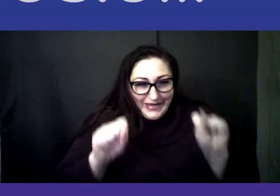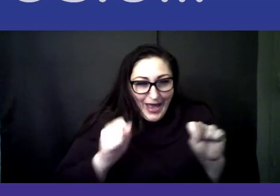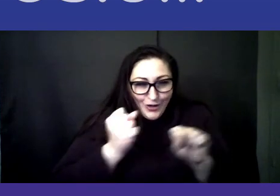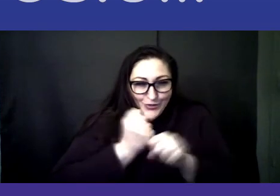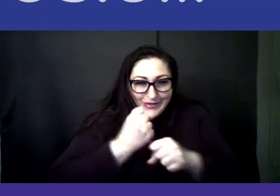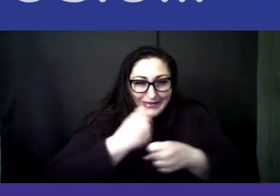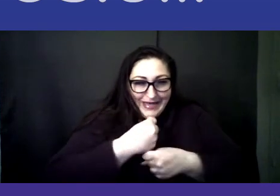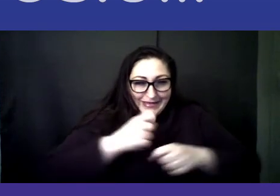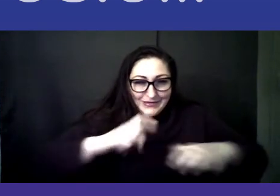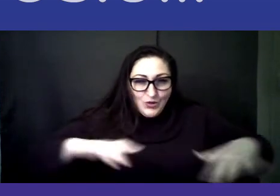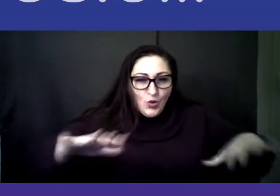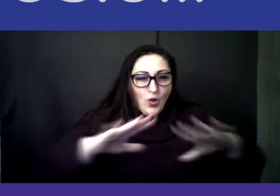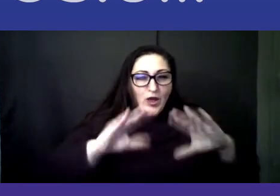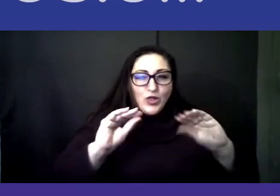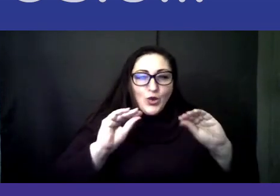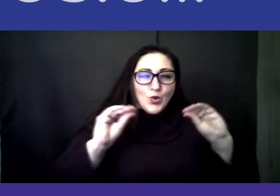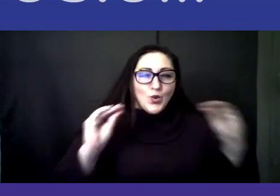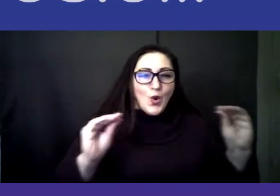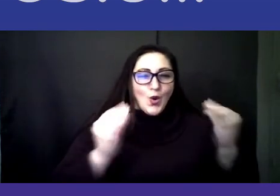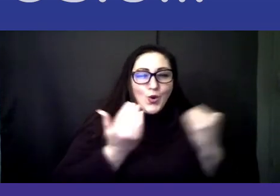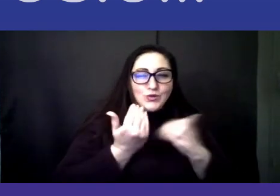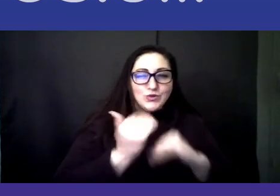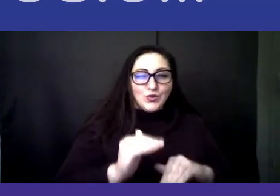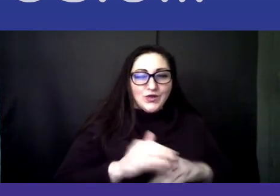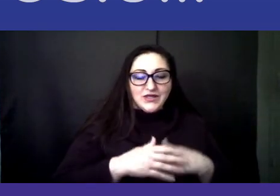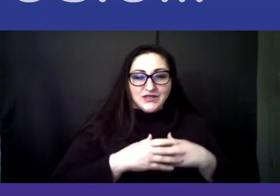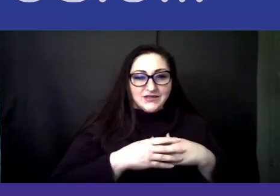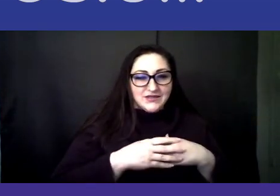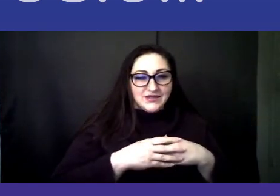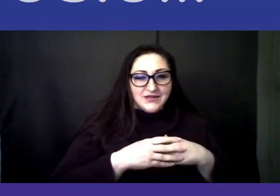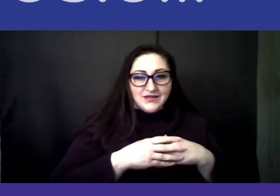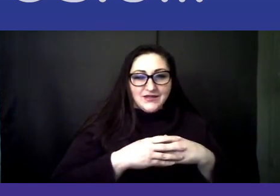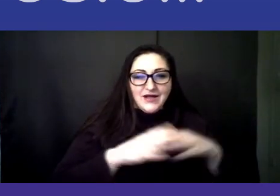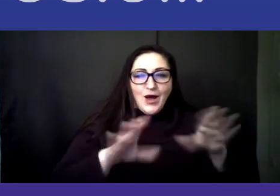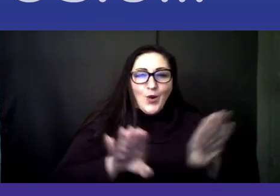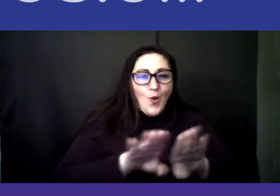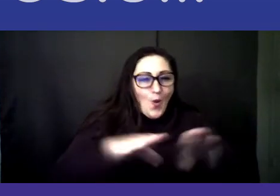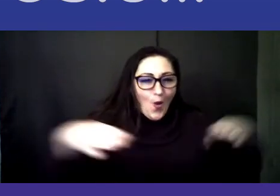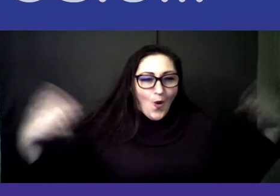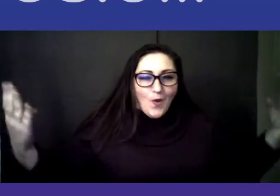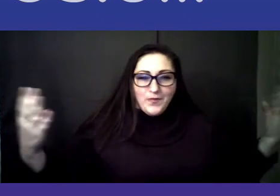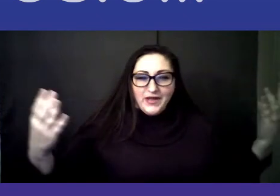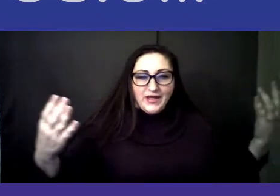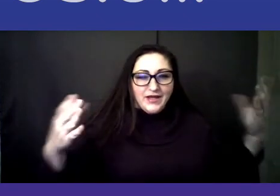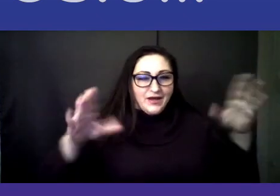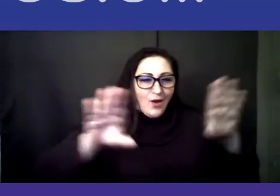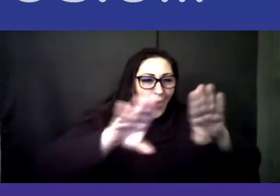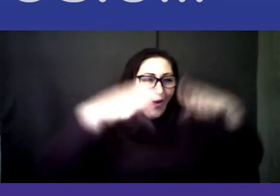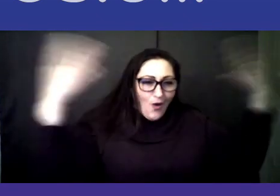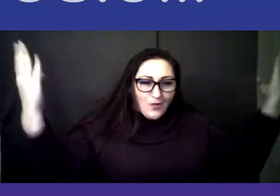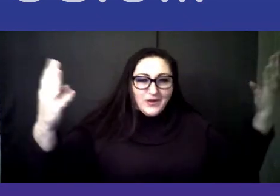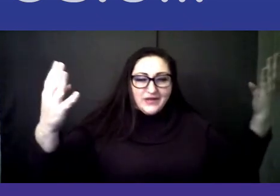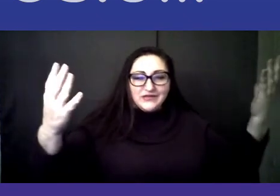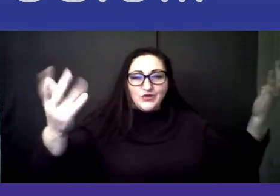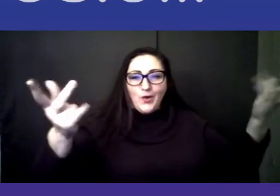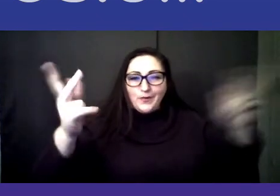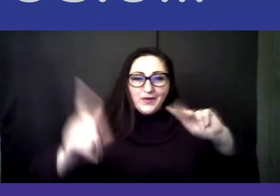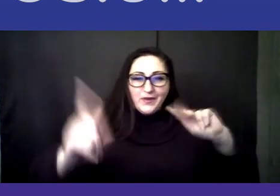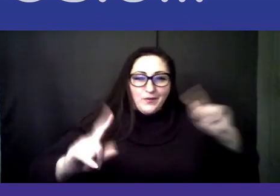no doors, you know, like an open space so people can come in and out. And as you come